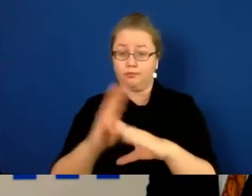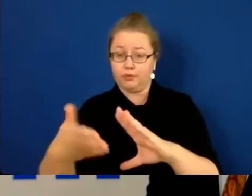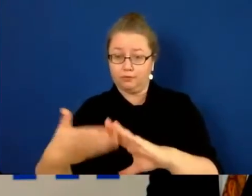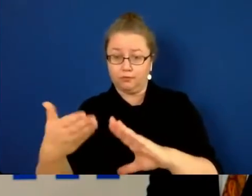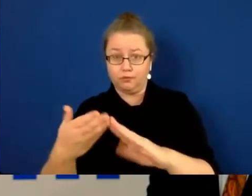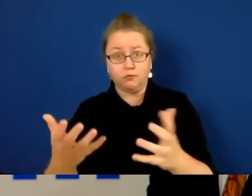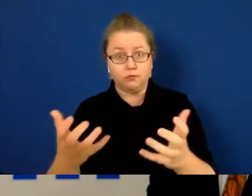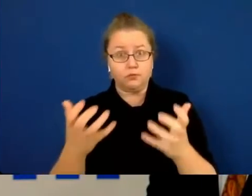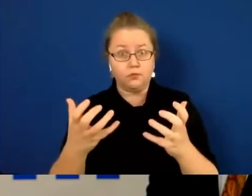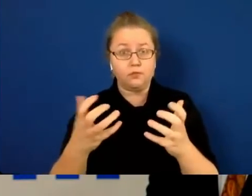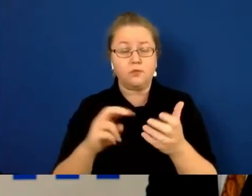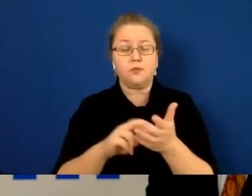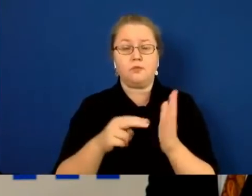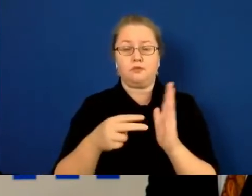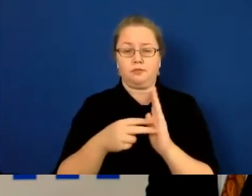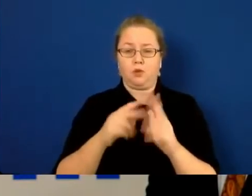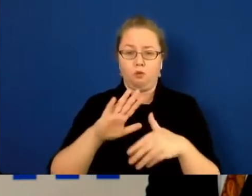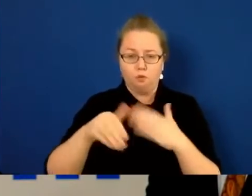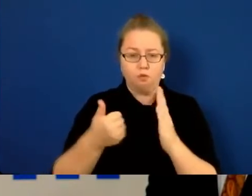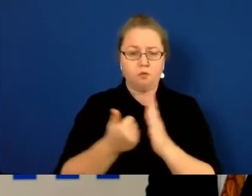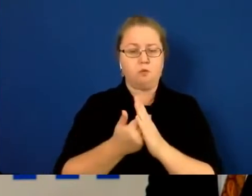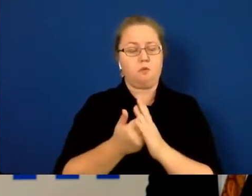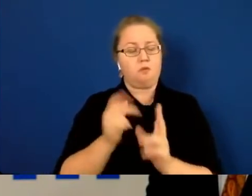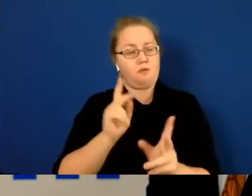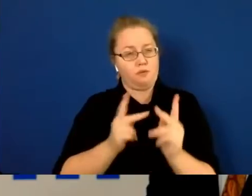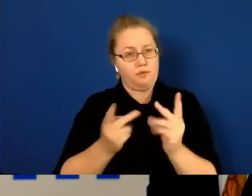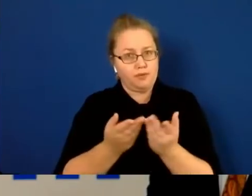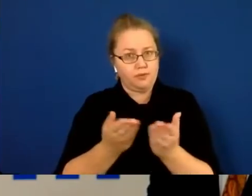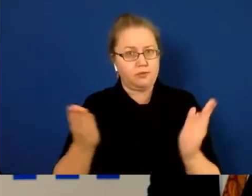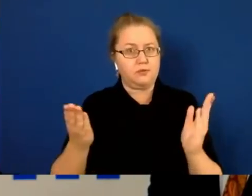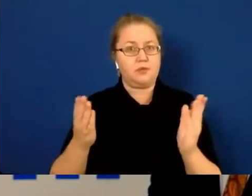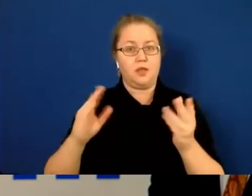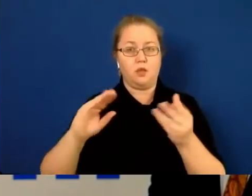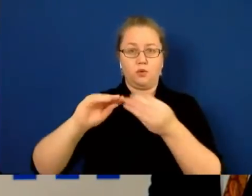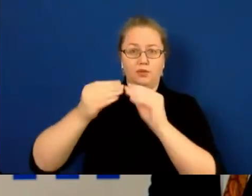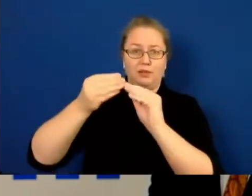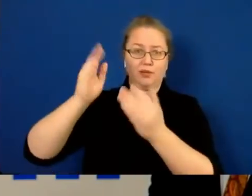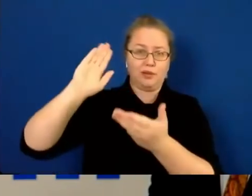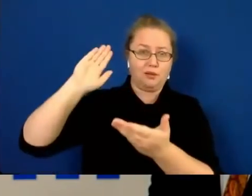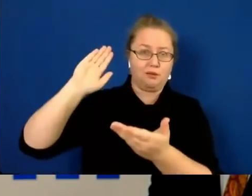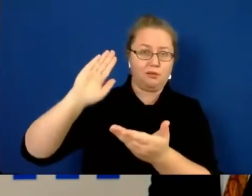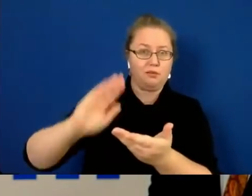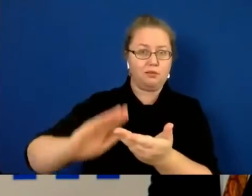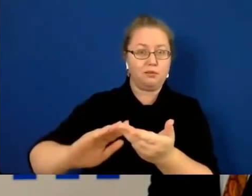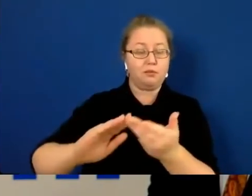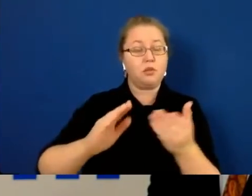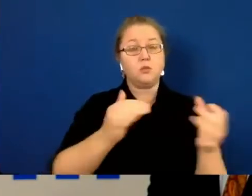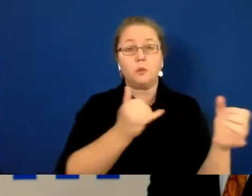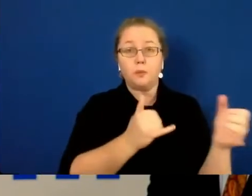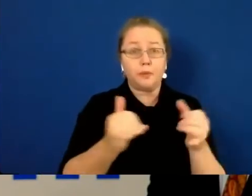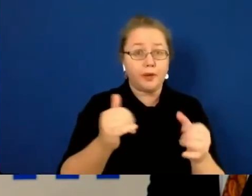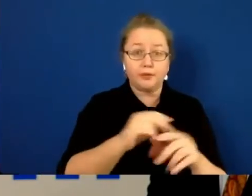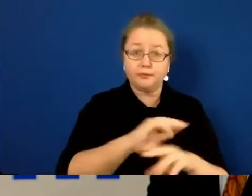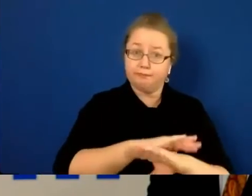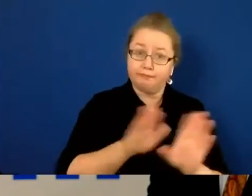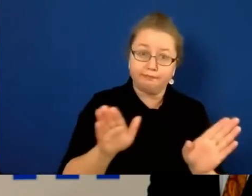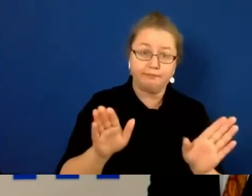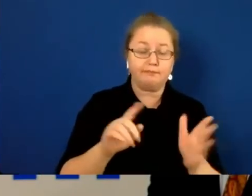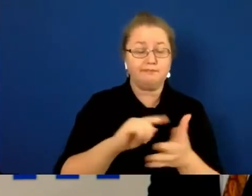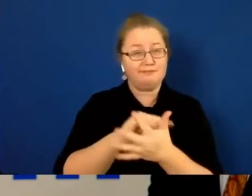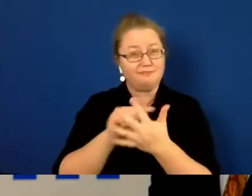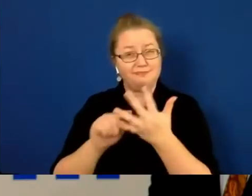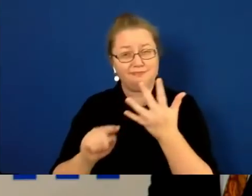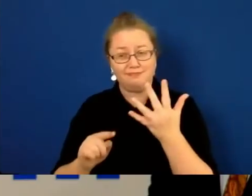to consider things in terms of closing schools. We are at a place where we need to focus our attention in the